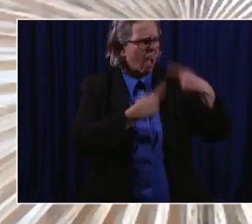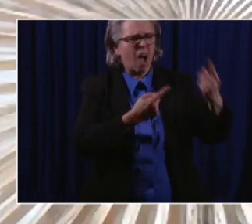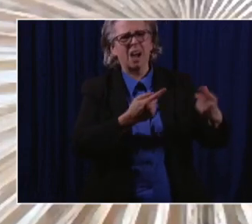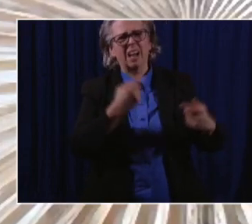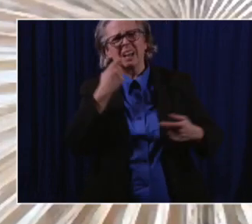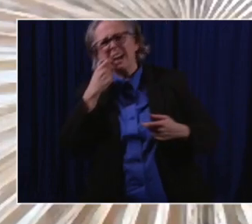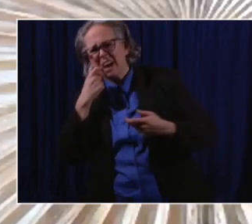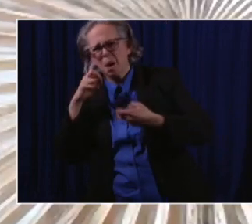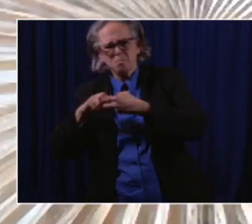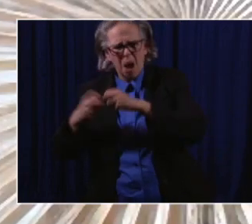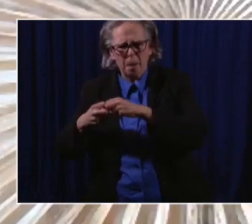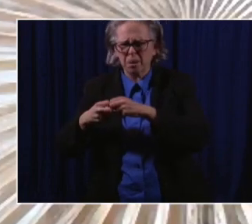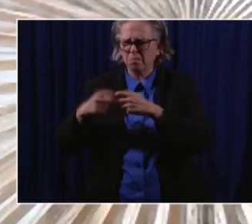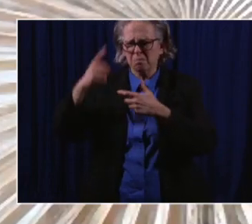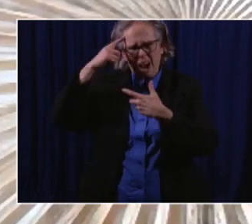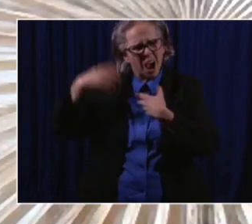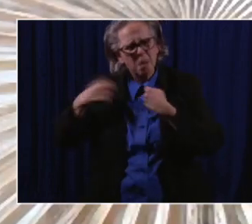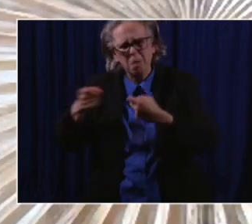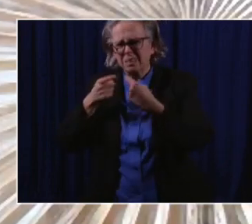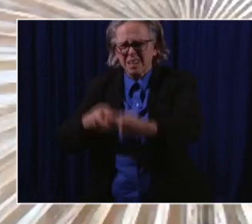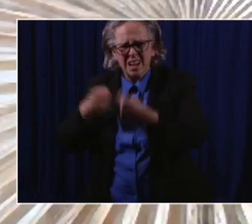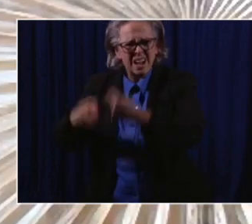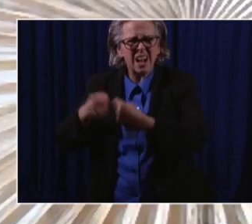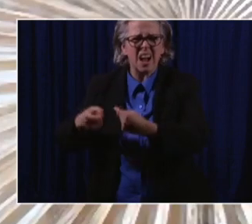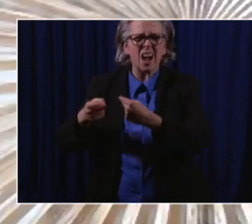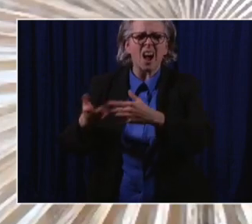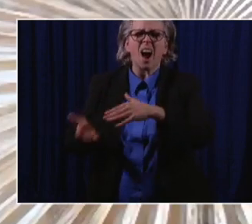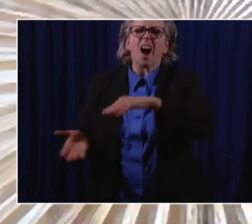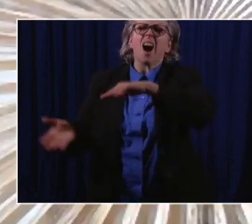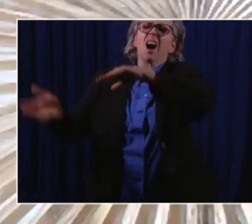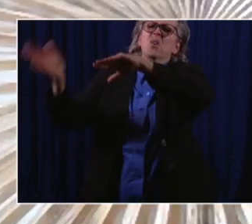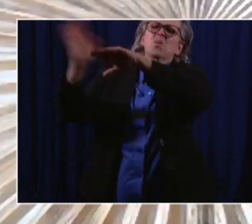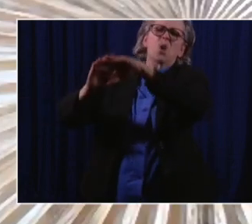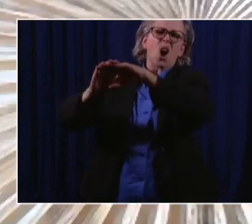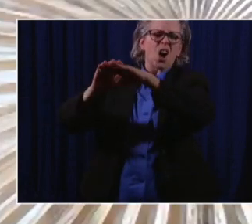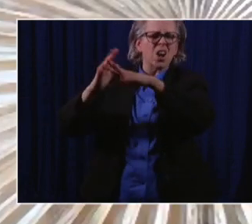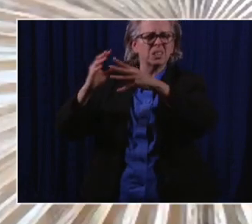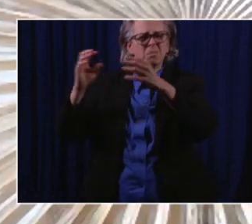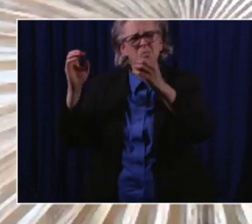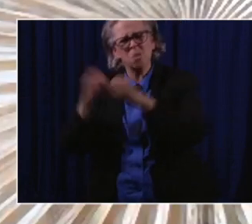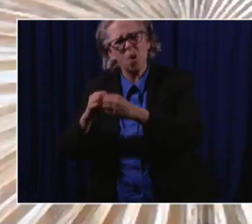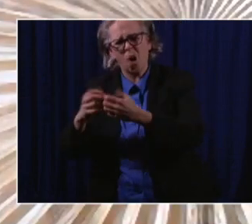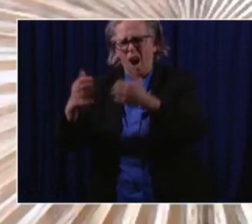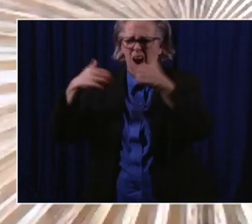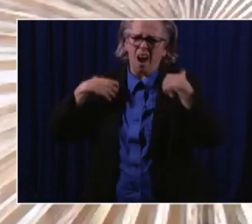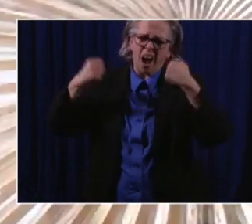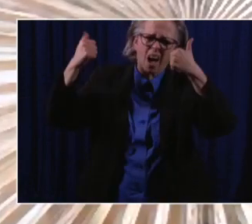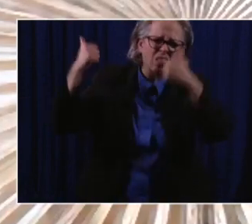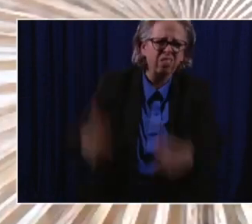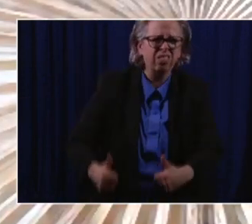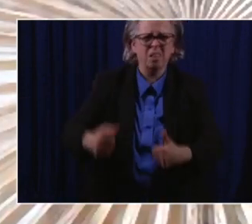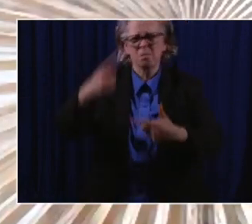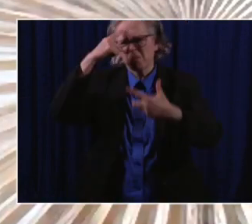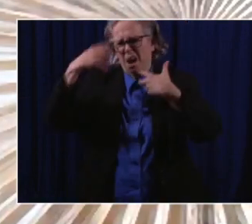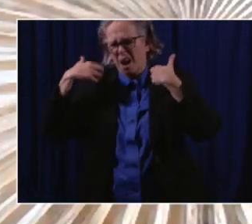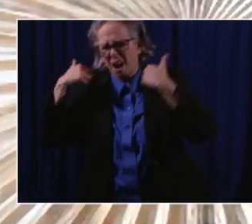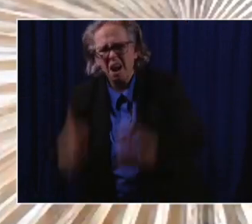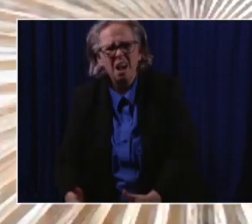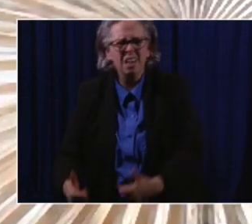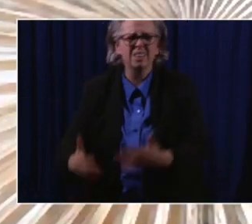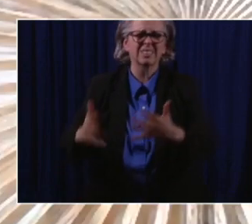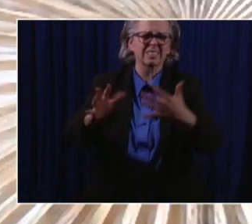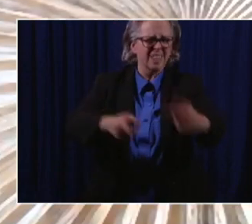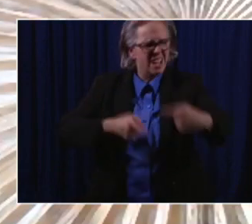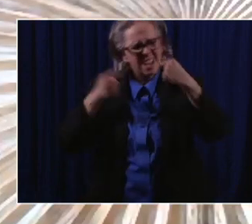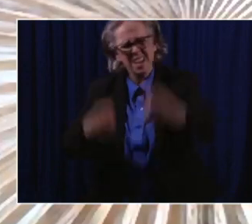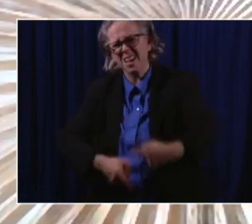health condition or substance use disorder, are seeing their symptoms increase. And so what we have done is wanted to make sure that